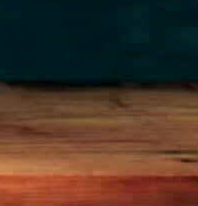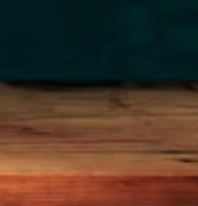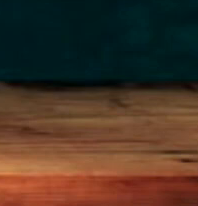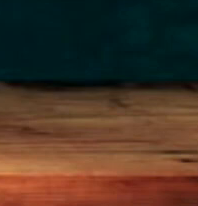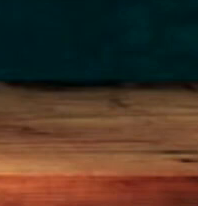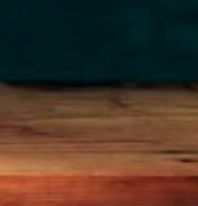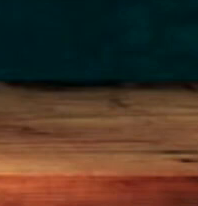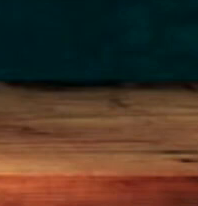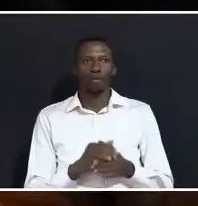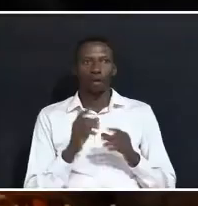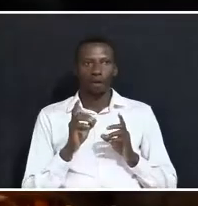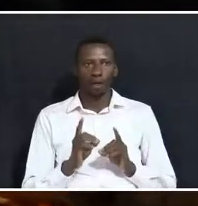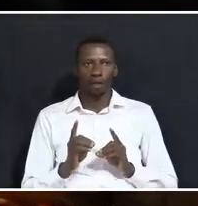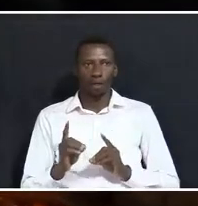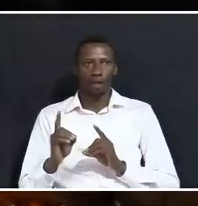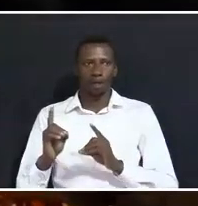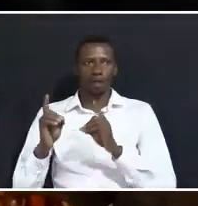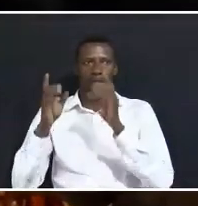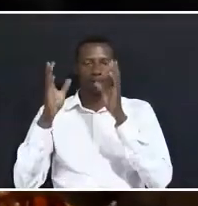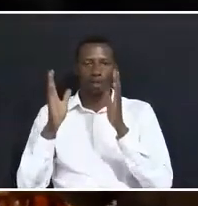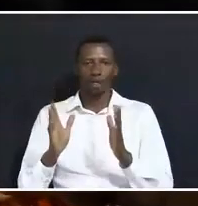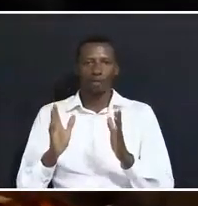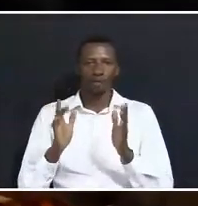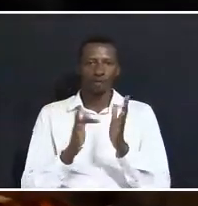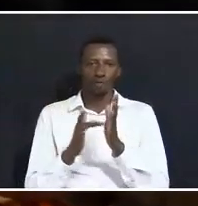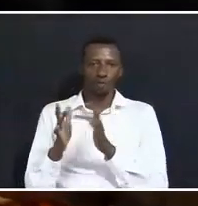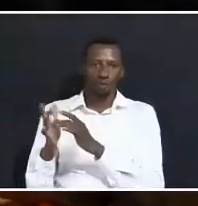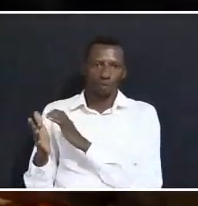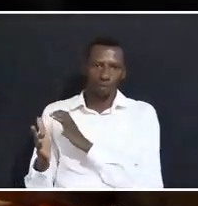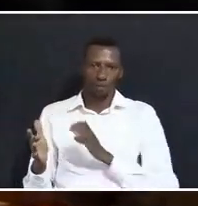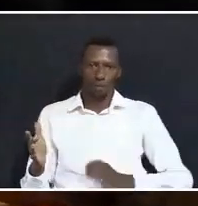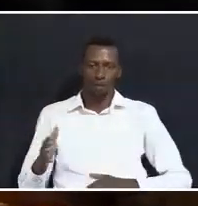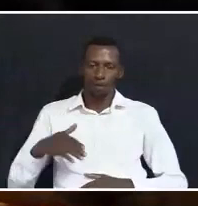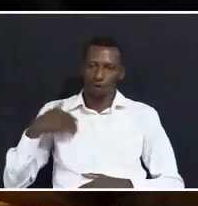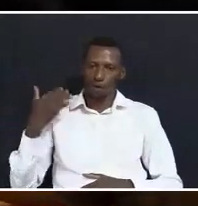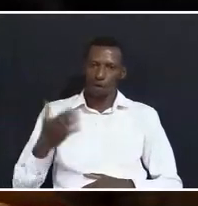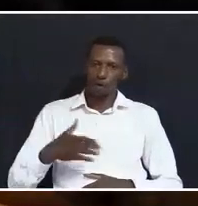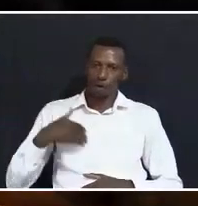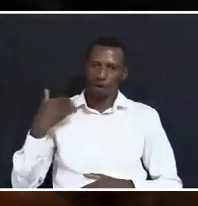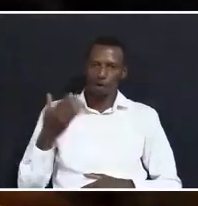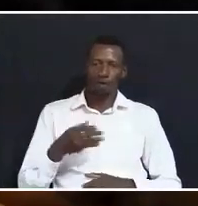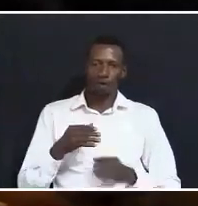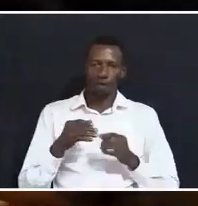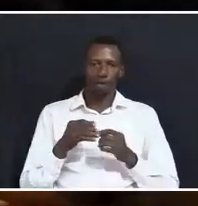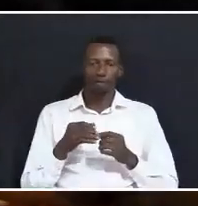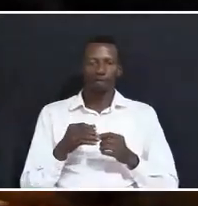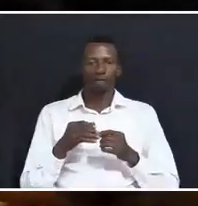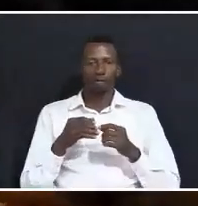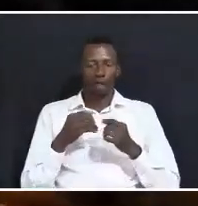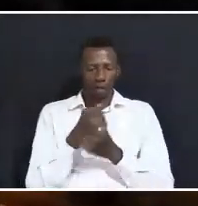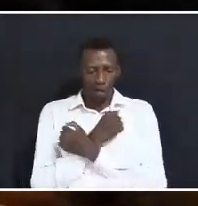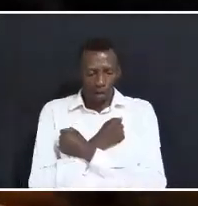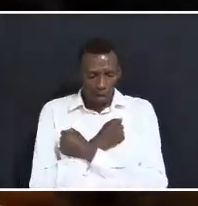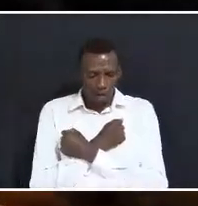Disciples of Jesus Christ are always in the business of publishing who Jesus is.